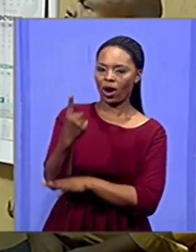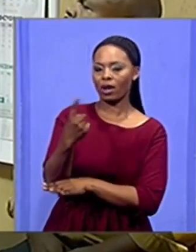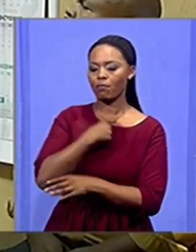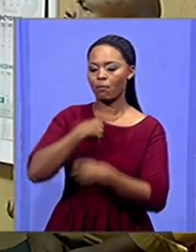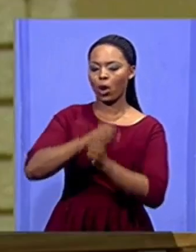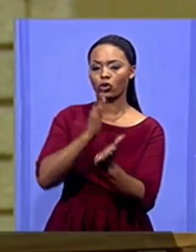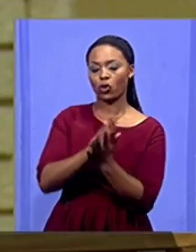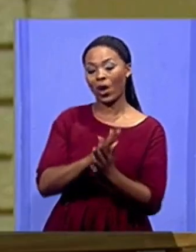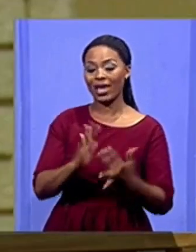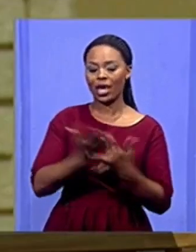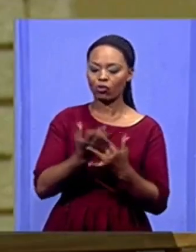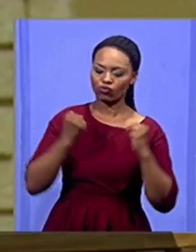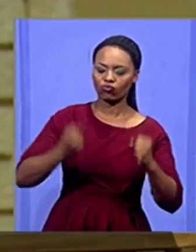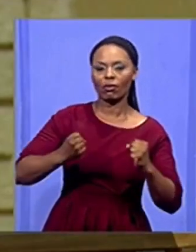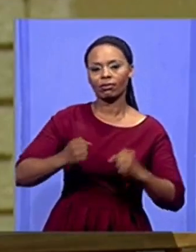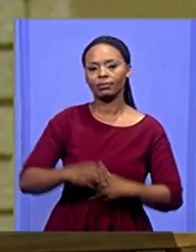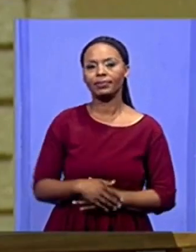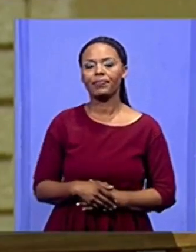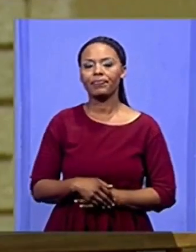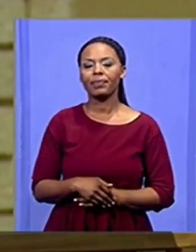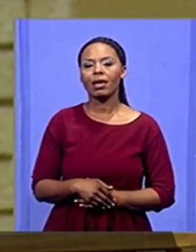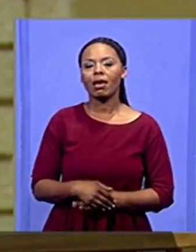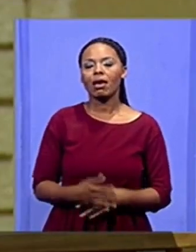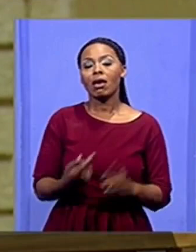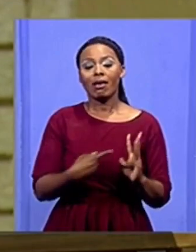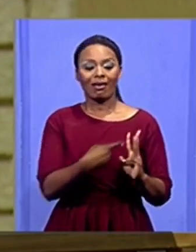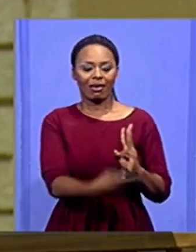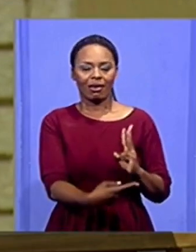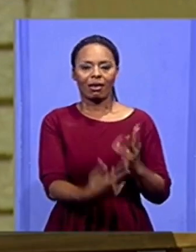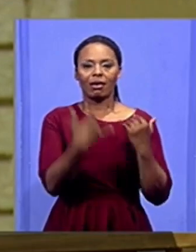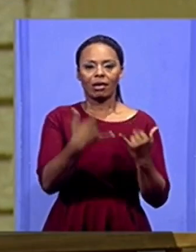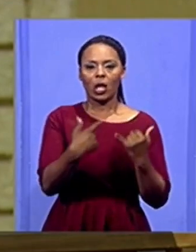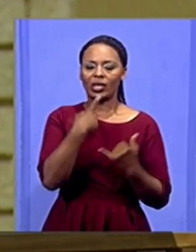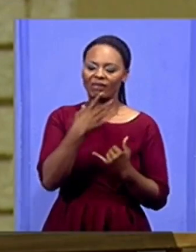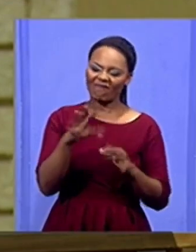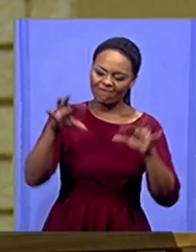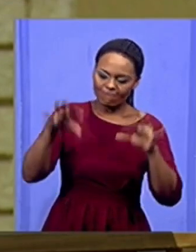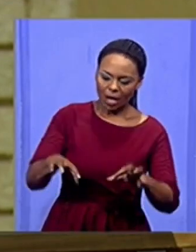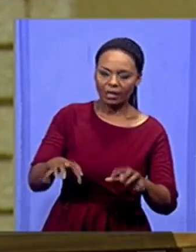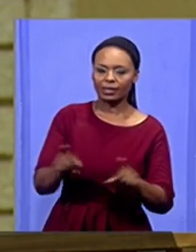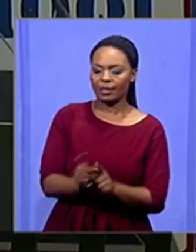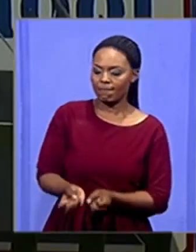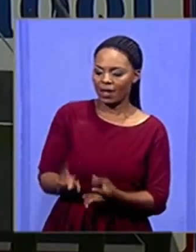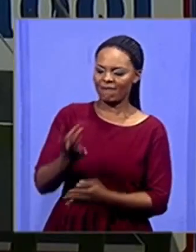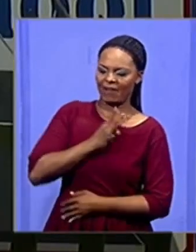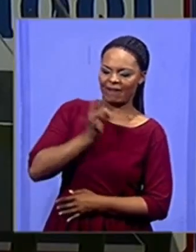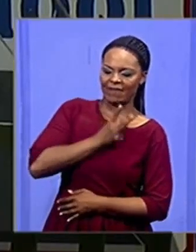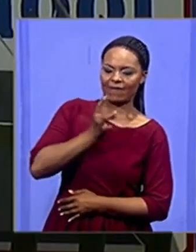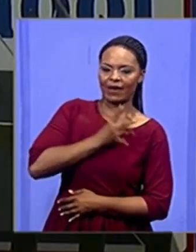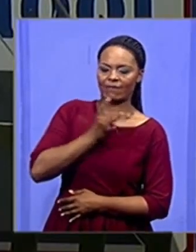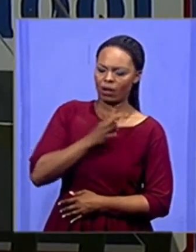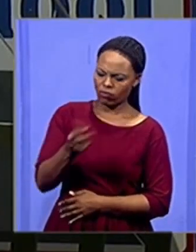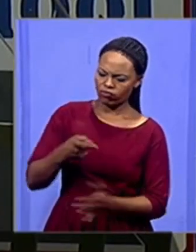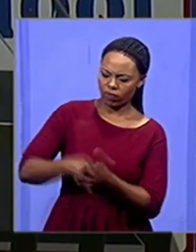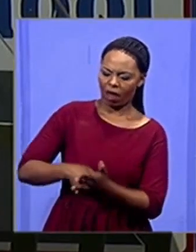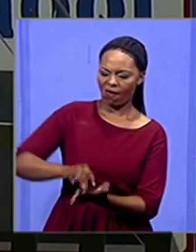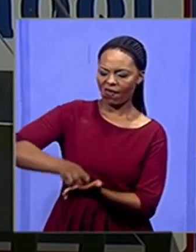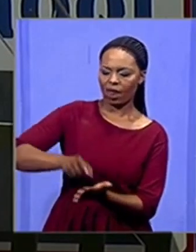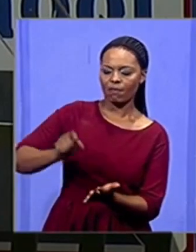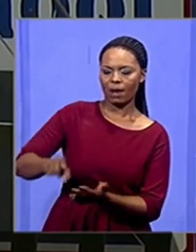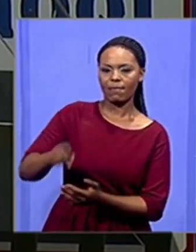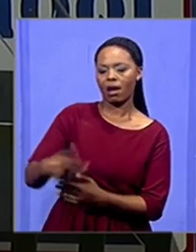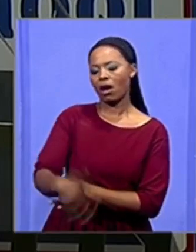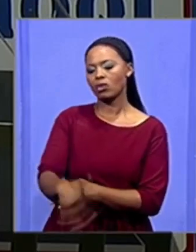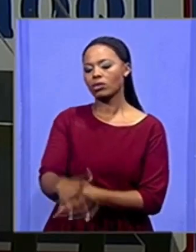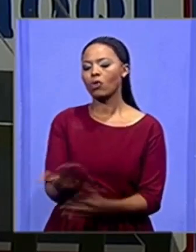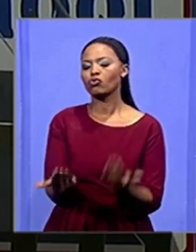e nna le matla. Go begwa fa babelaelwa bano ba ile ba gapeletsa le go tshosetsa bana go reka di-muffins tseo ka kwa ntle